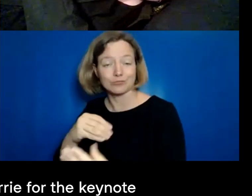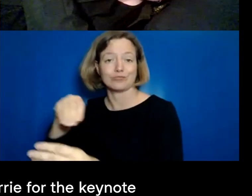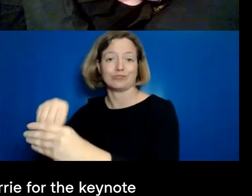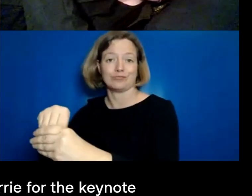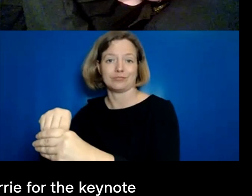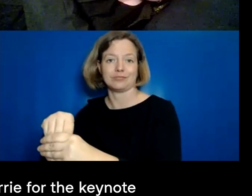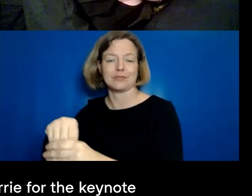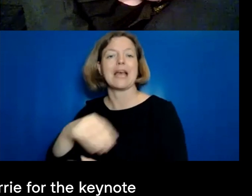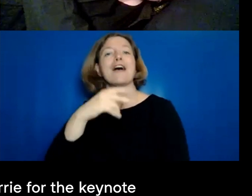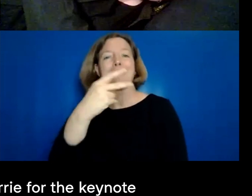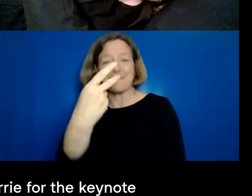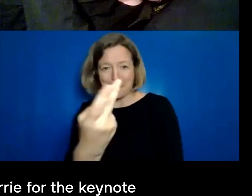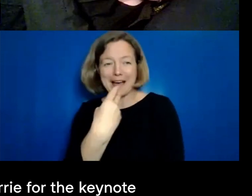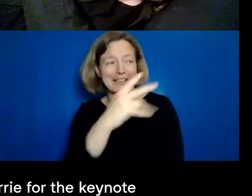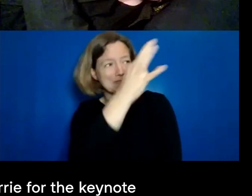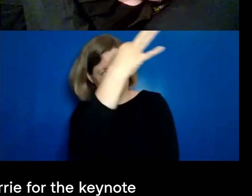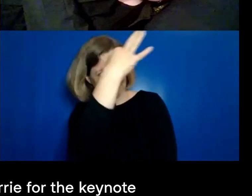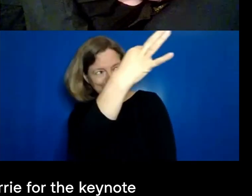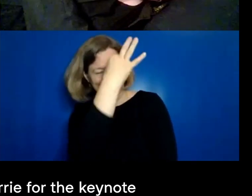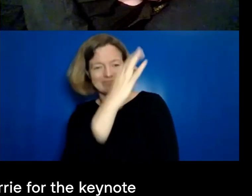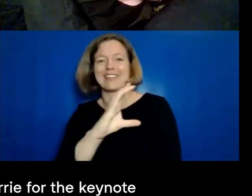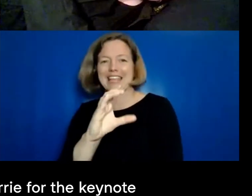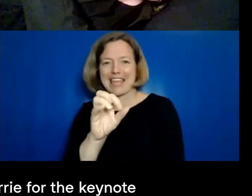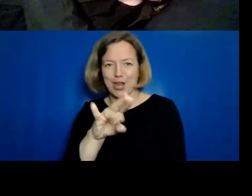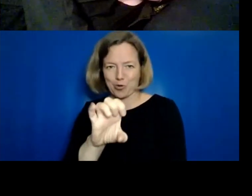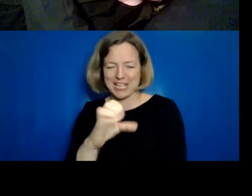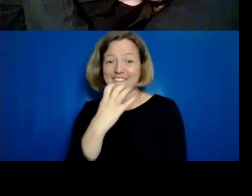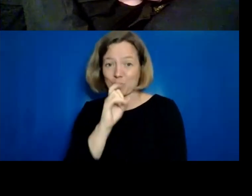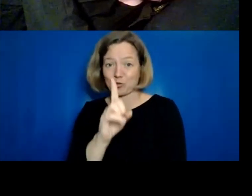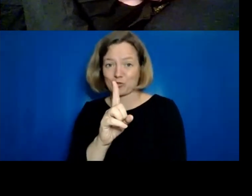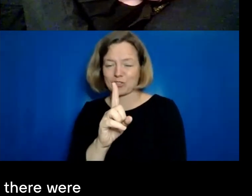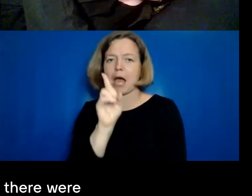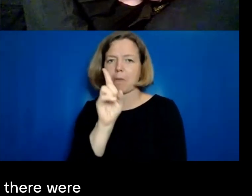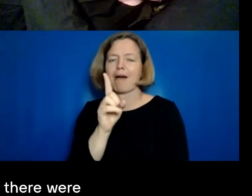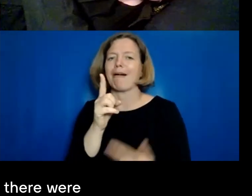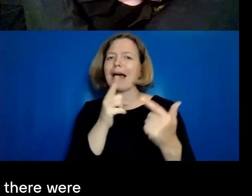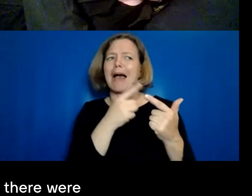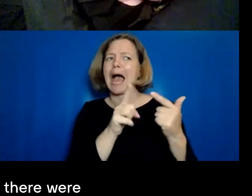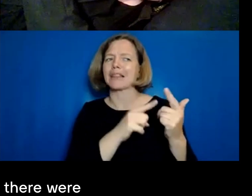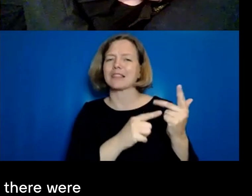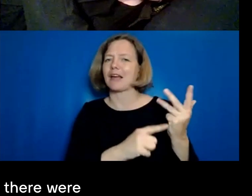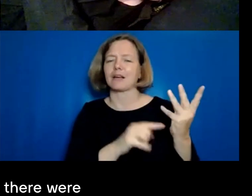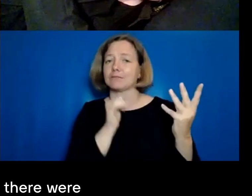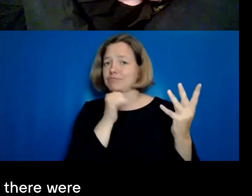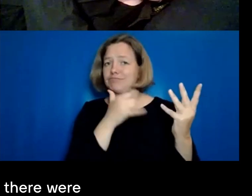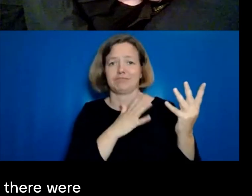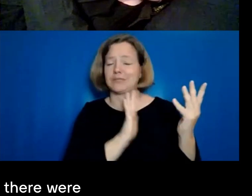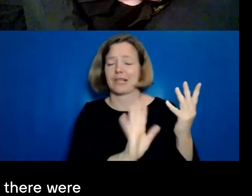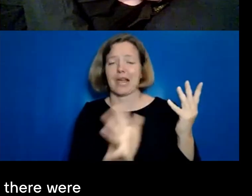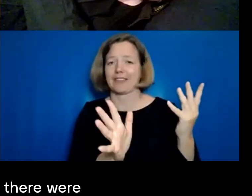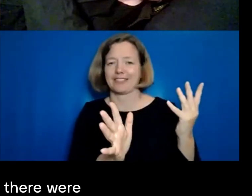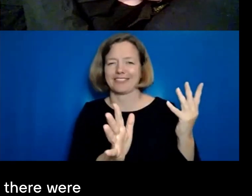the keynote and not another person. And I think there were definite